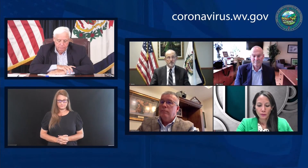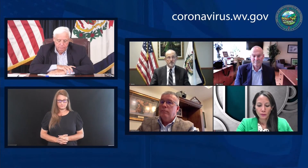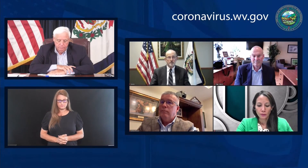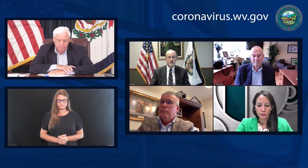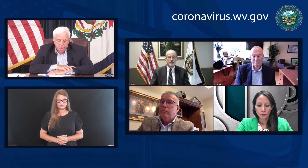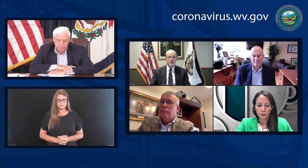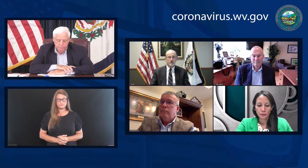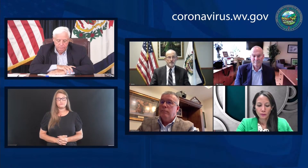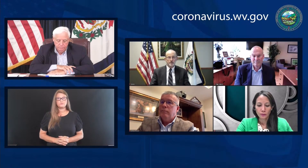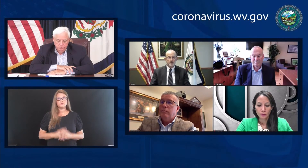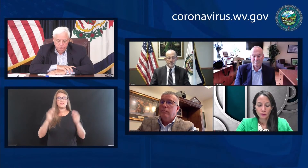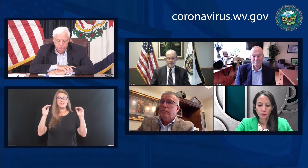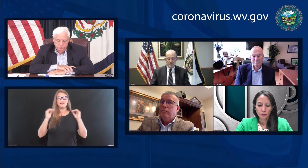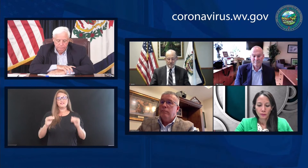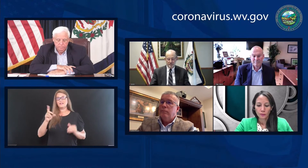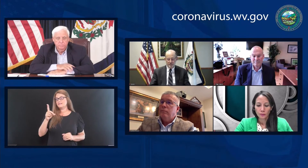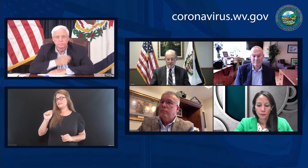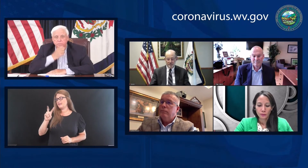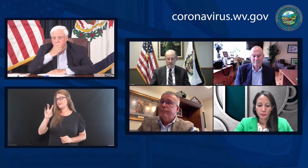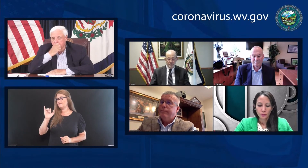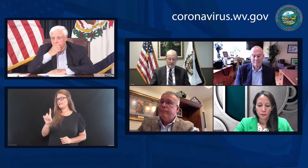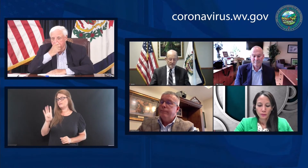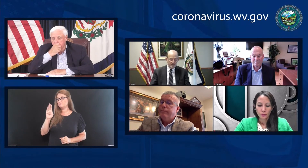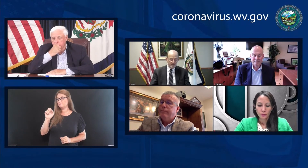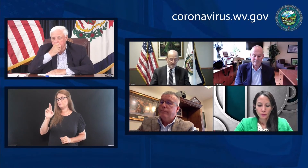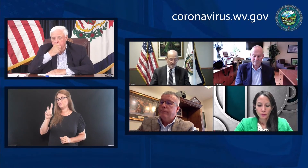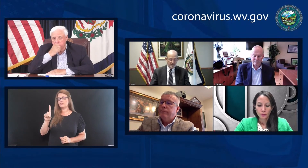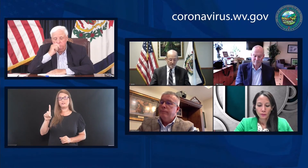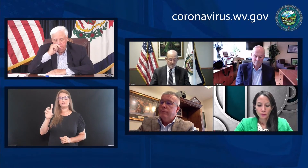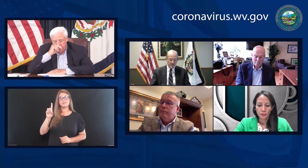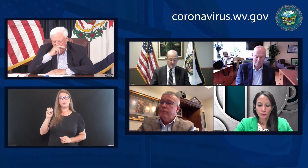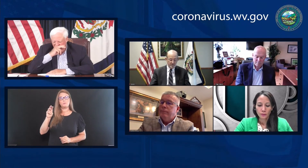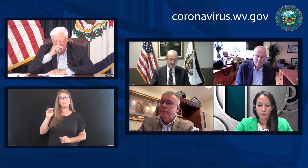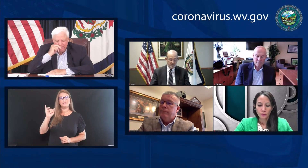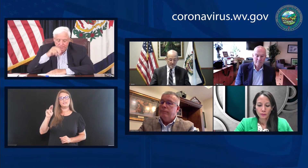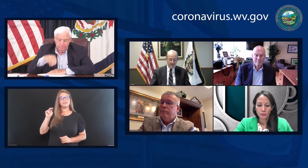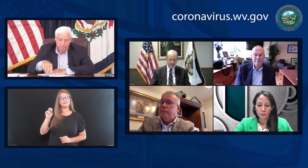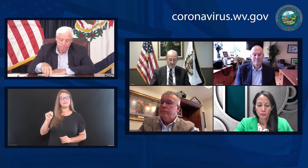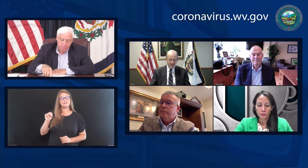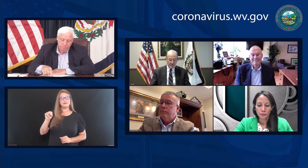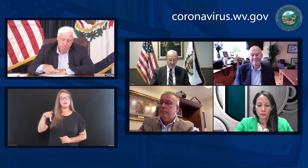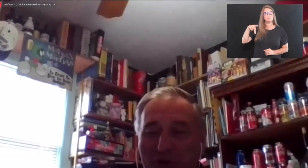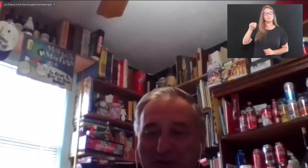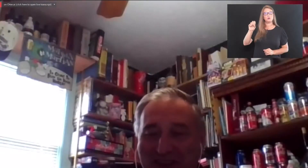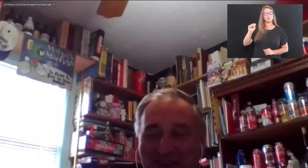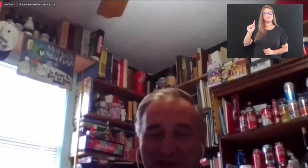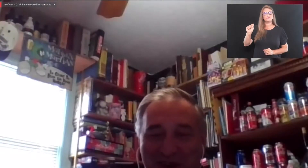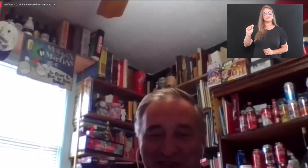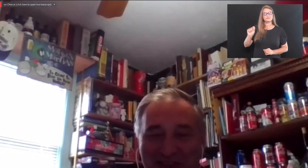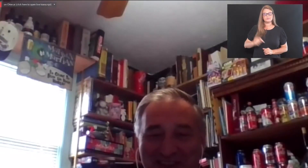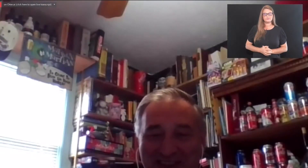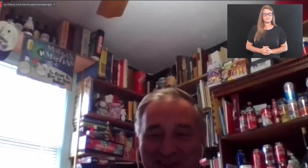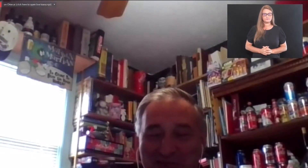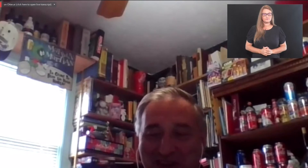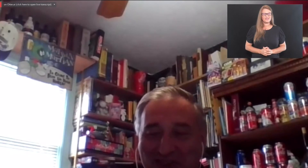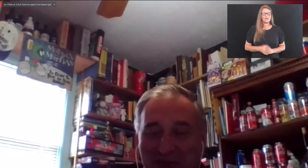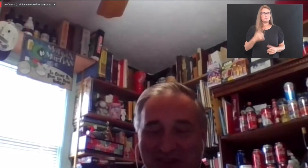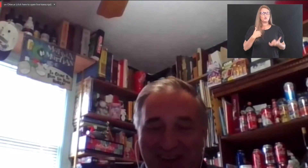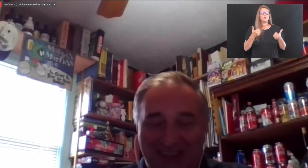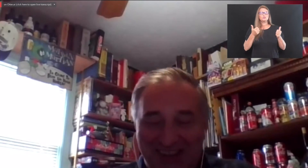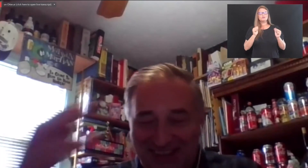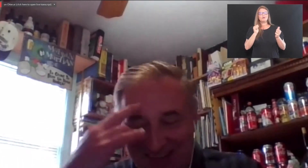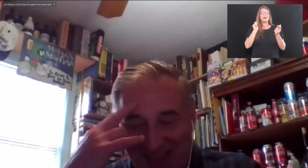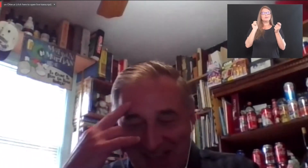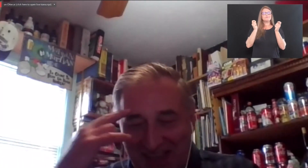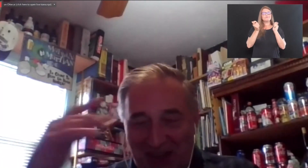Thank you, Charles. Next, we'll go to David Beard with the Dominion Post. Hi, I'm going to try to formulate this question so it makes